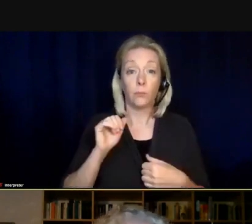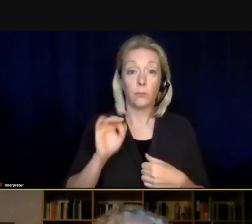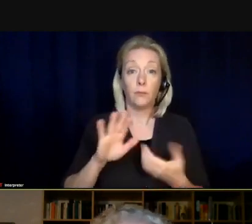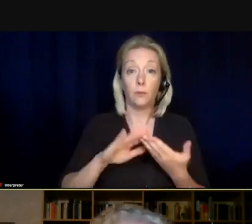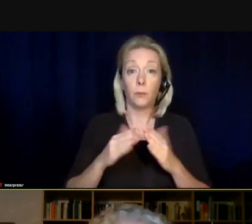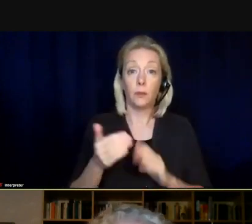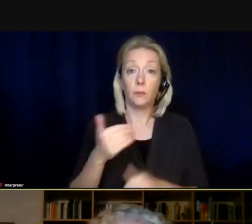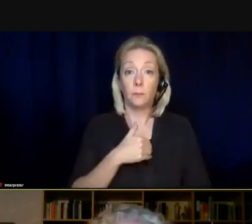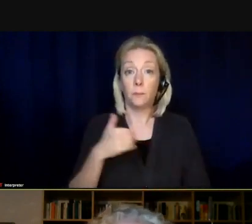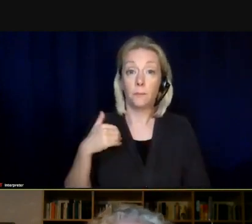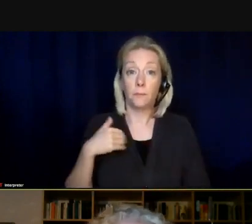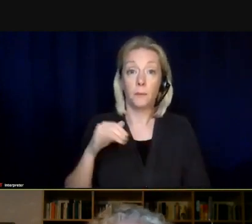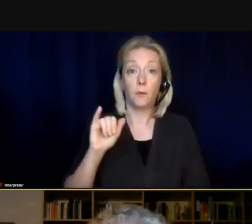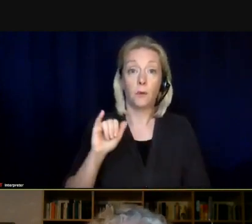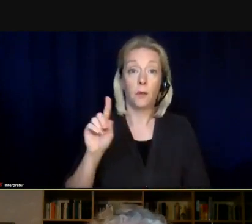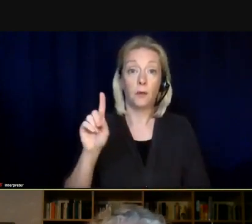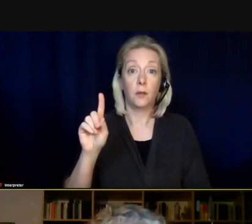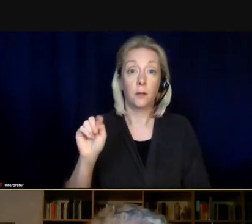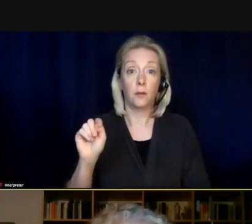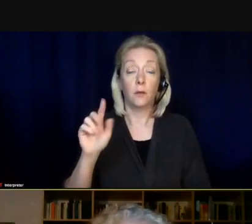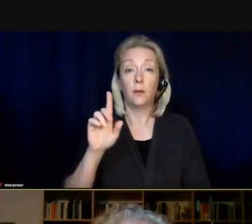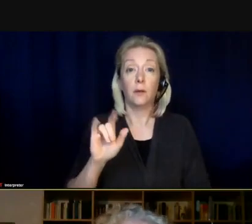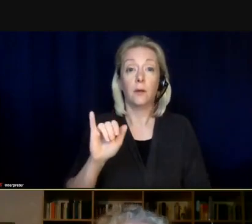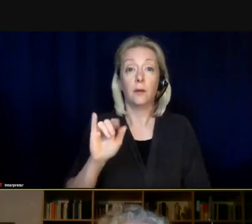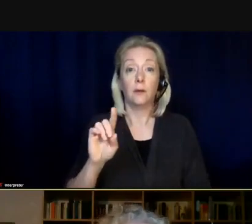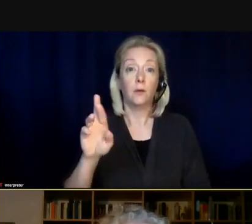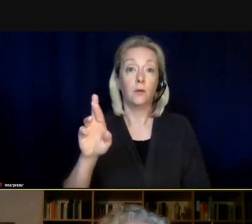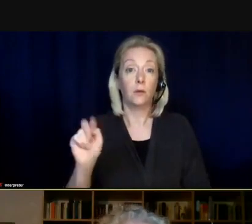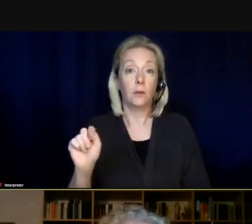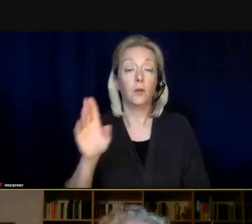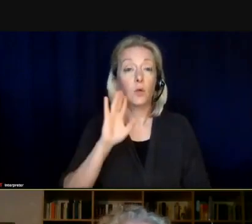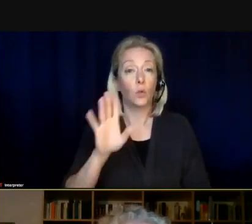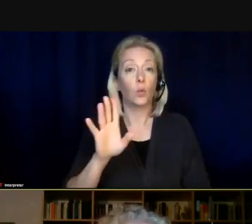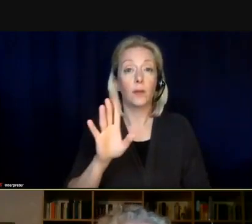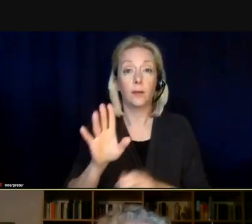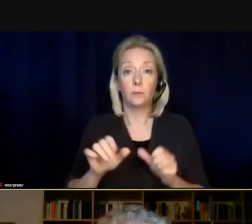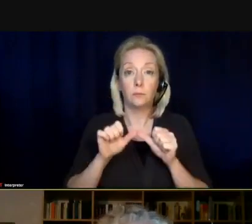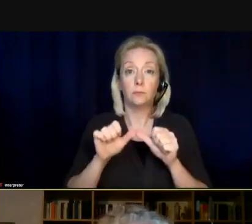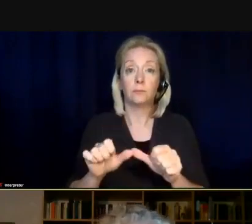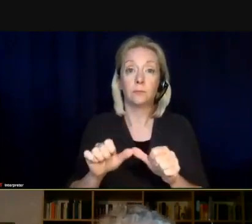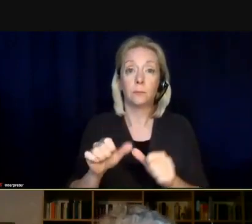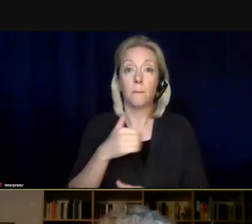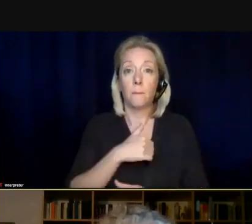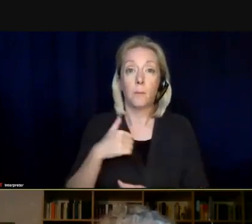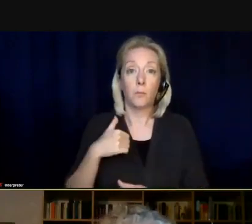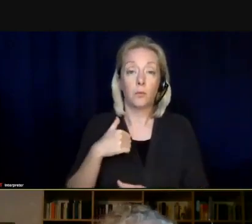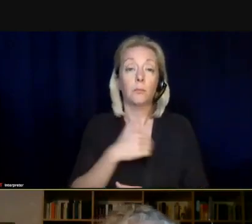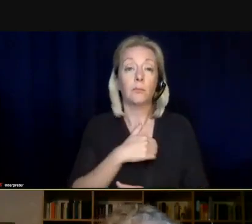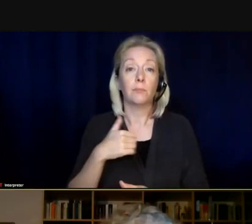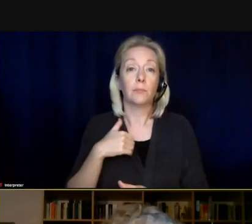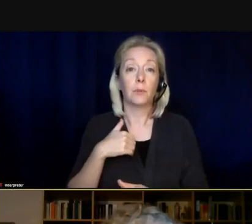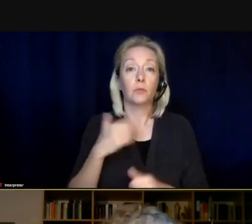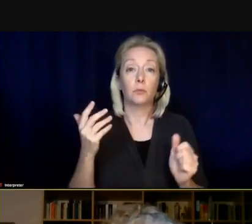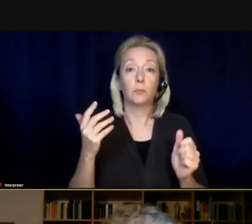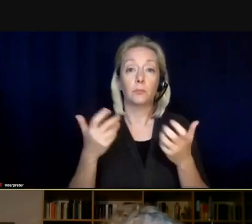member is that you always have an individual membership that is attached to your email address. And